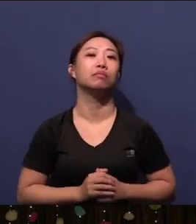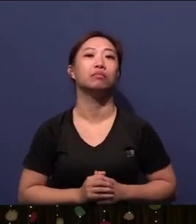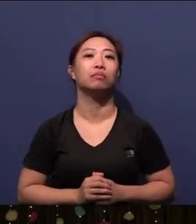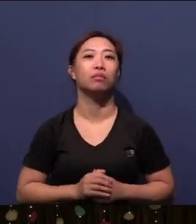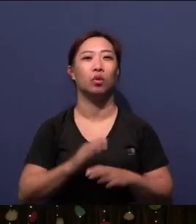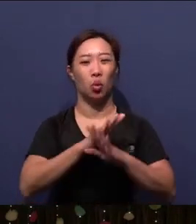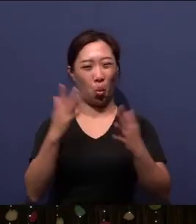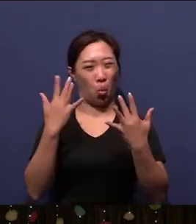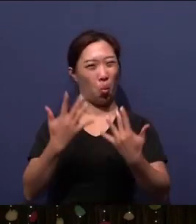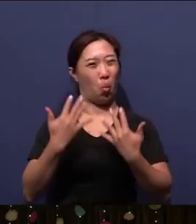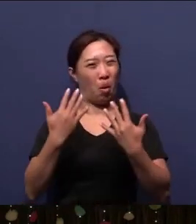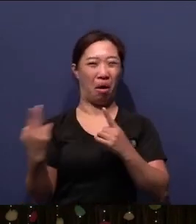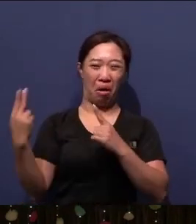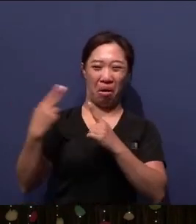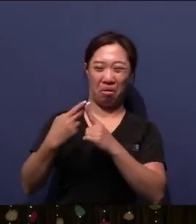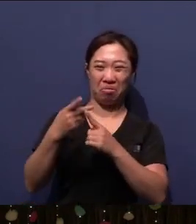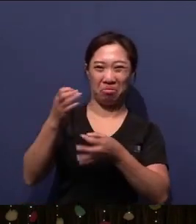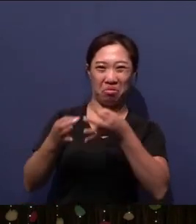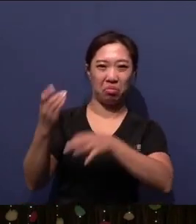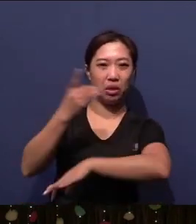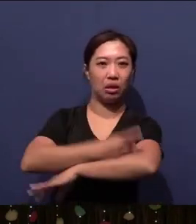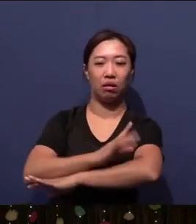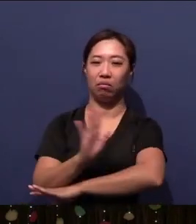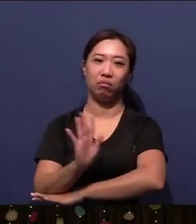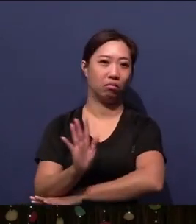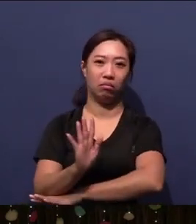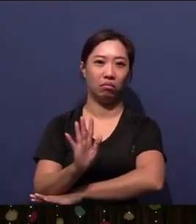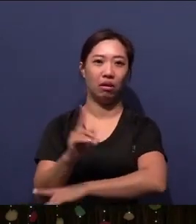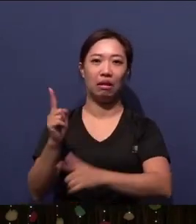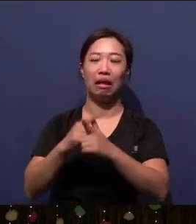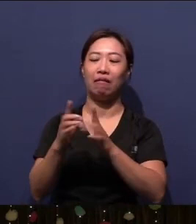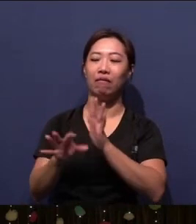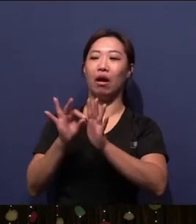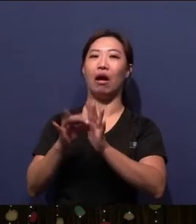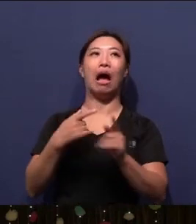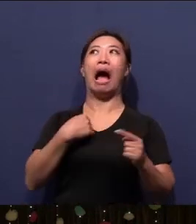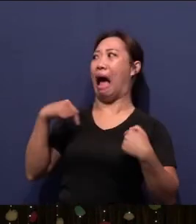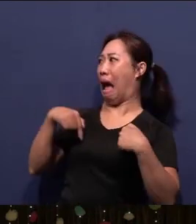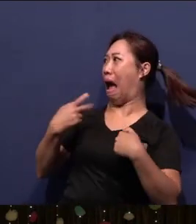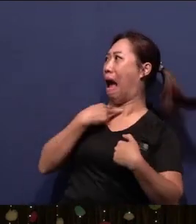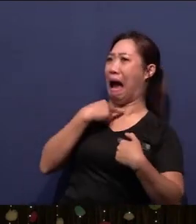let's not wait until that day and only find out that you're on the wrong side.